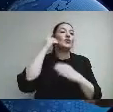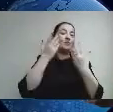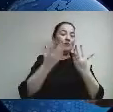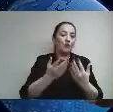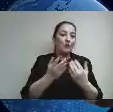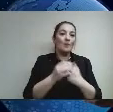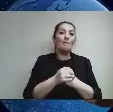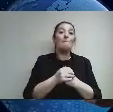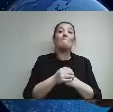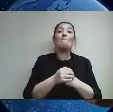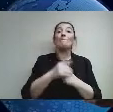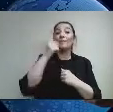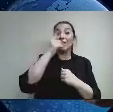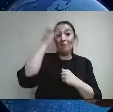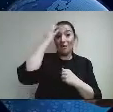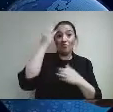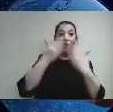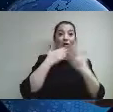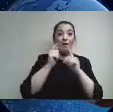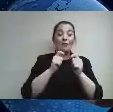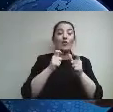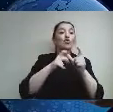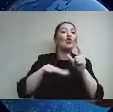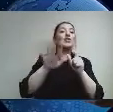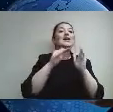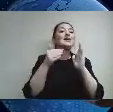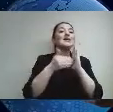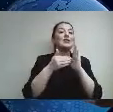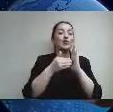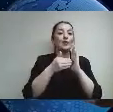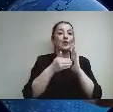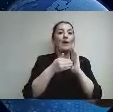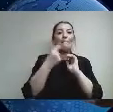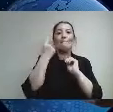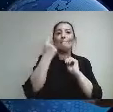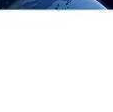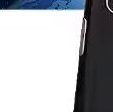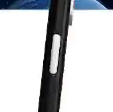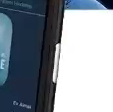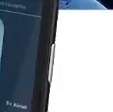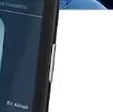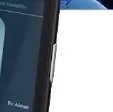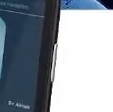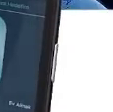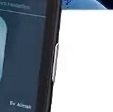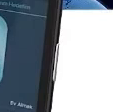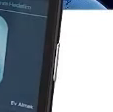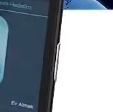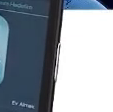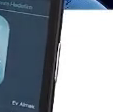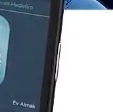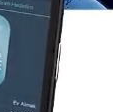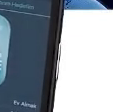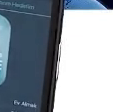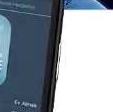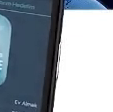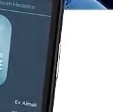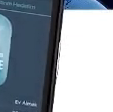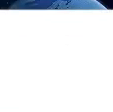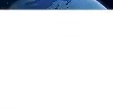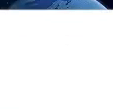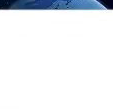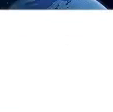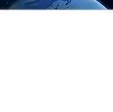Social enterprises do aim for a profit. In some scenarios, this is a bit of a shame,